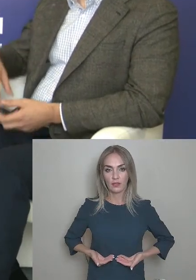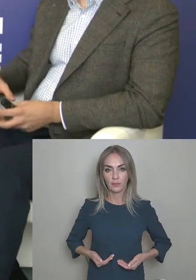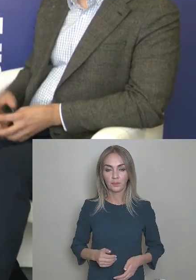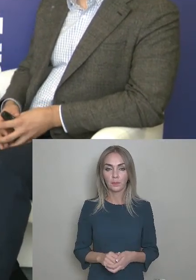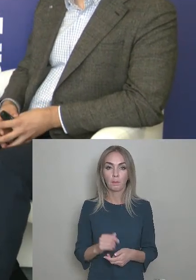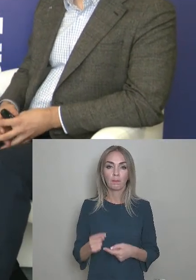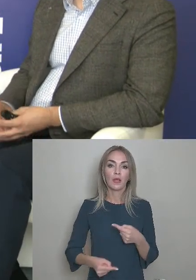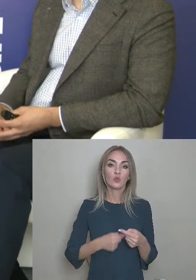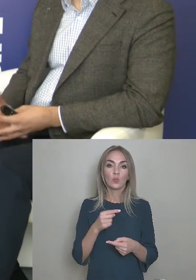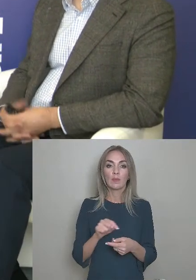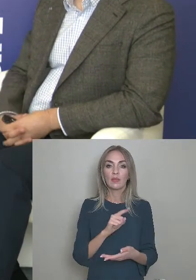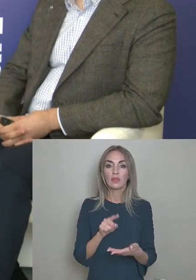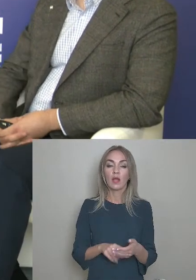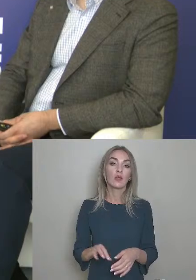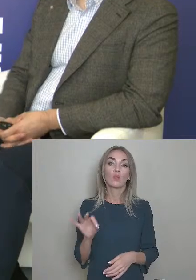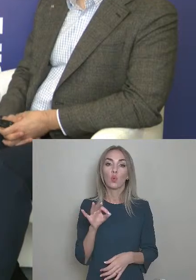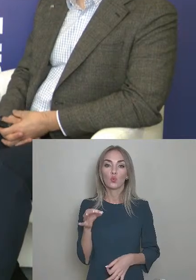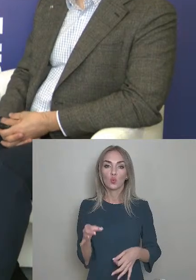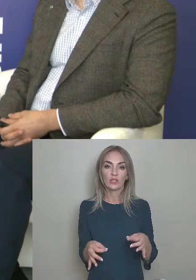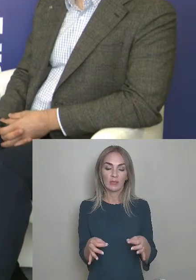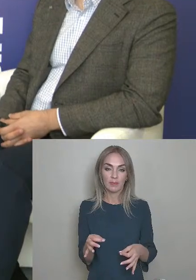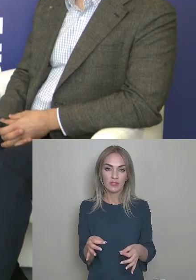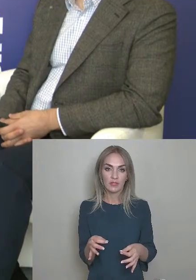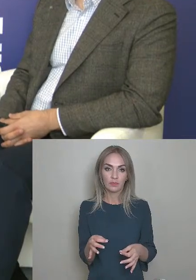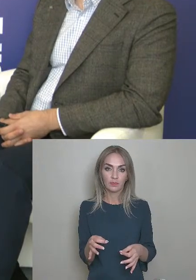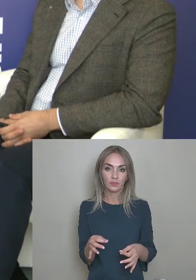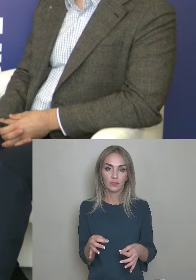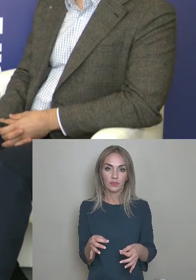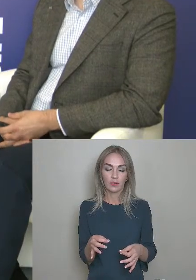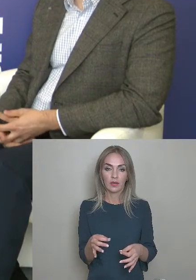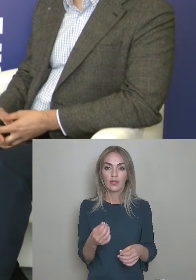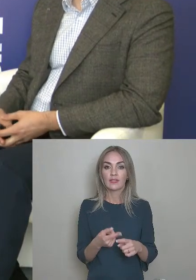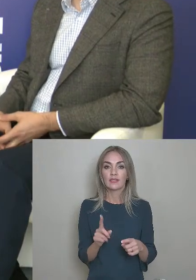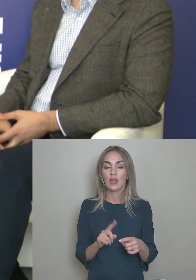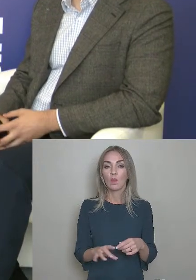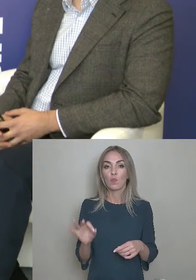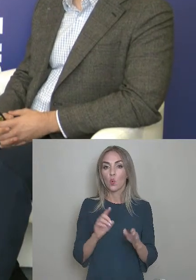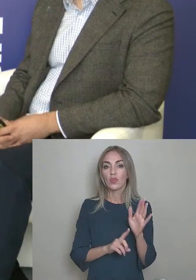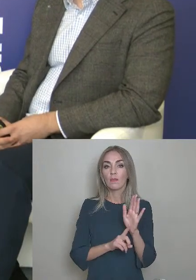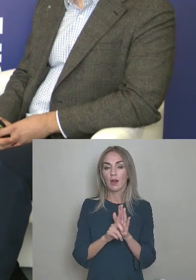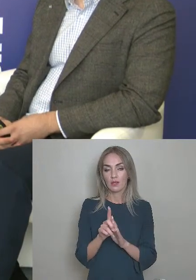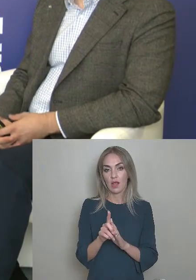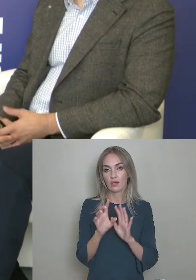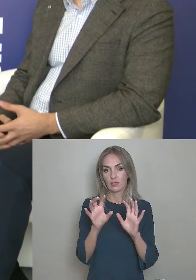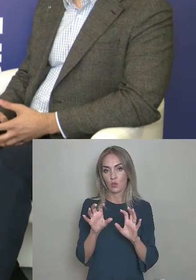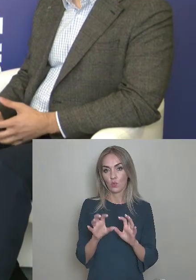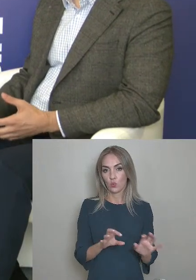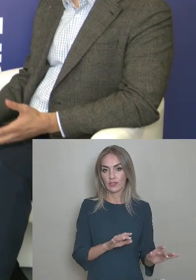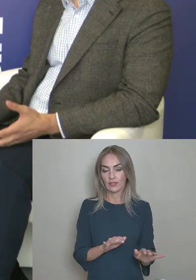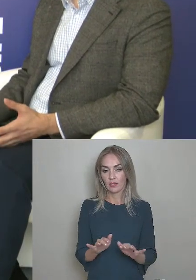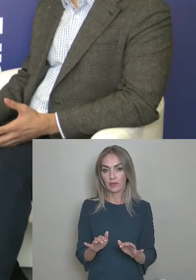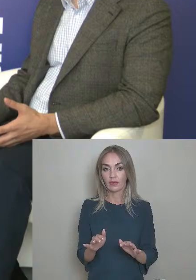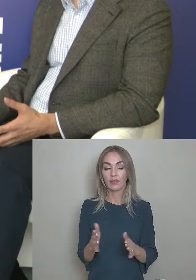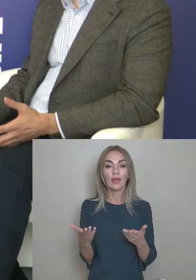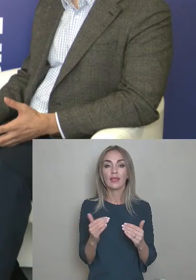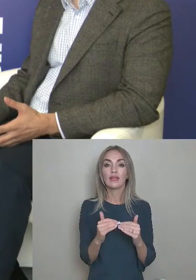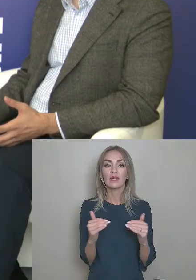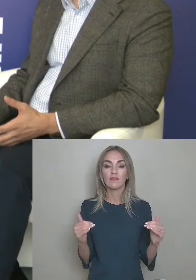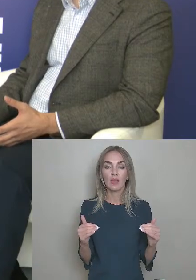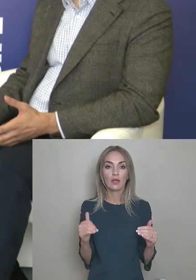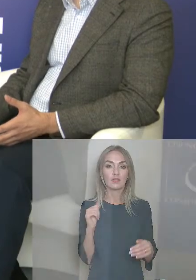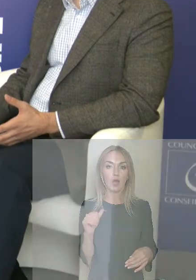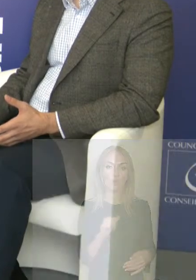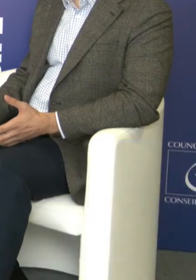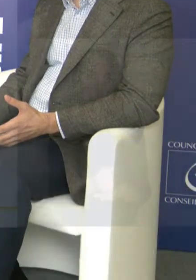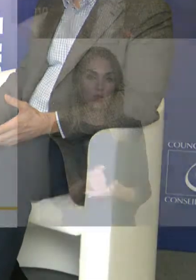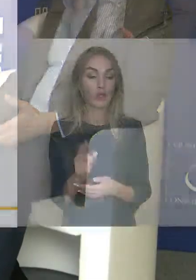that's agglomeration. Okay, the next requirement, that's criminal conviction, and while effective